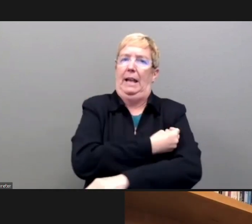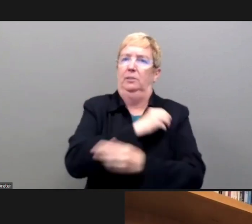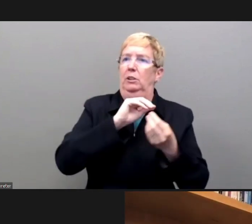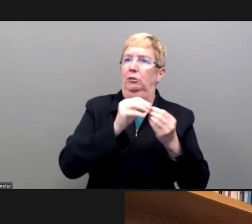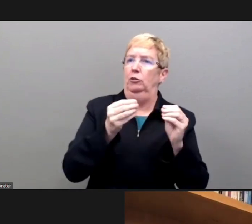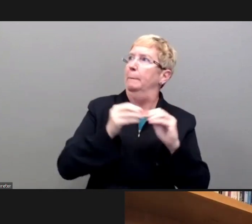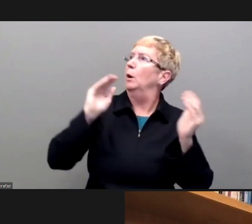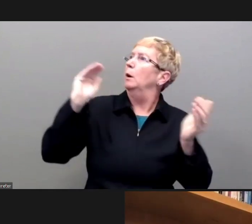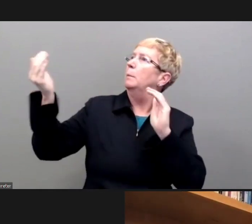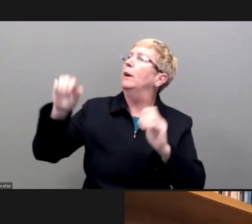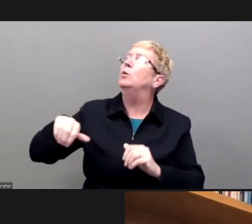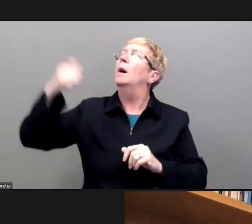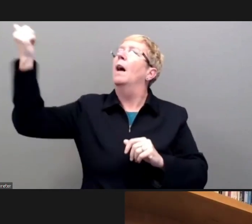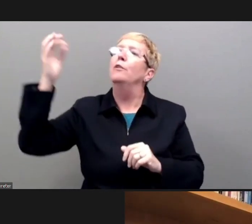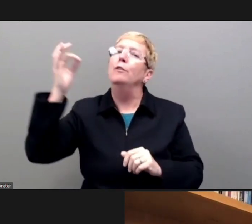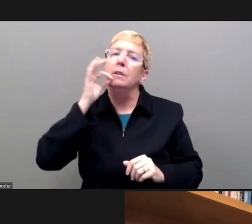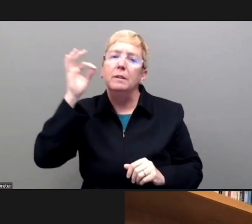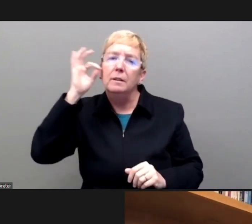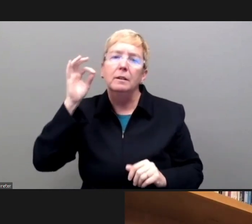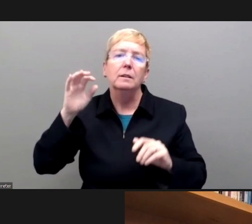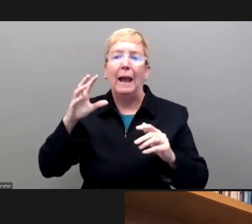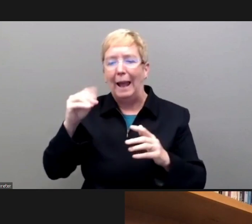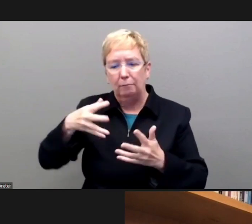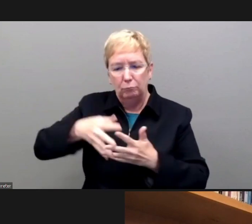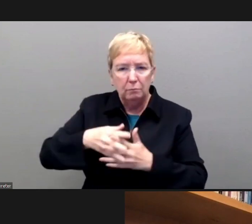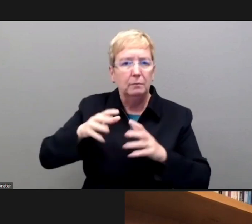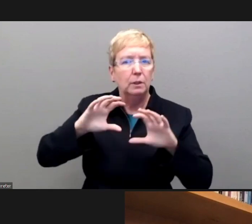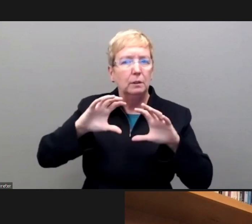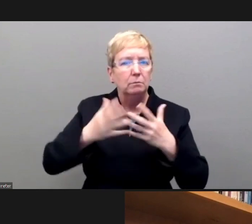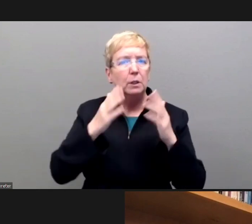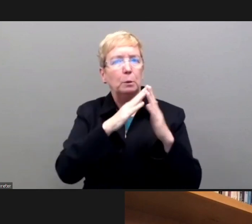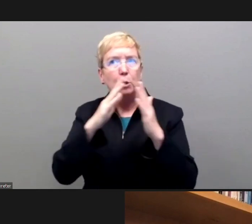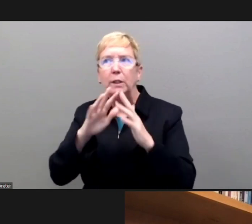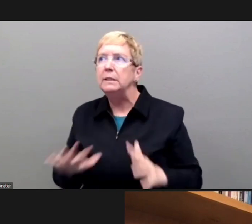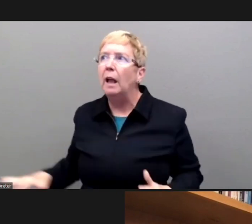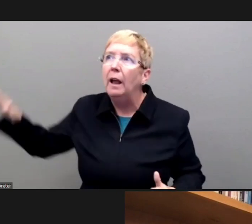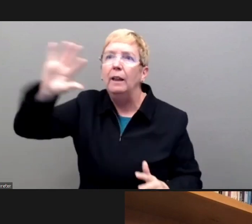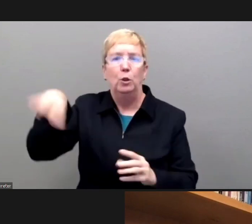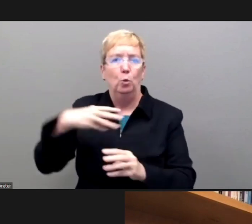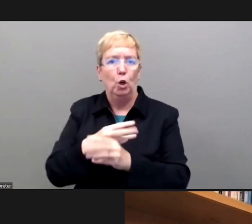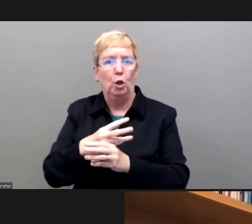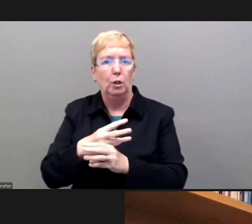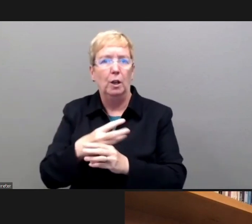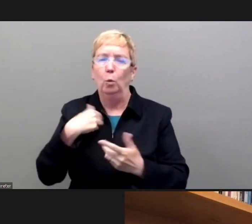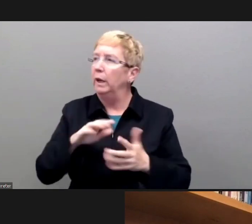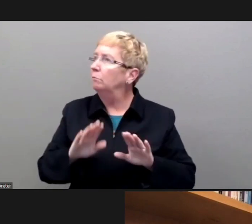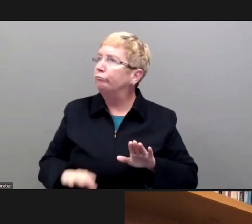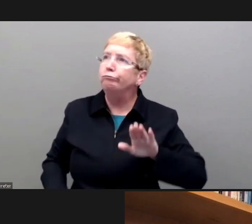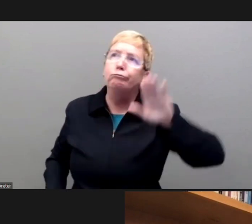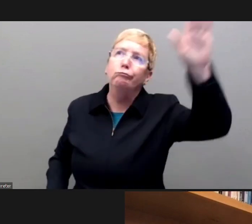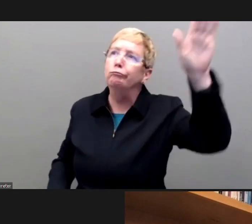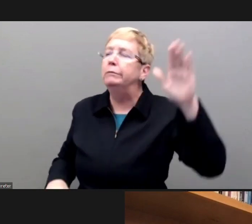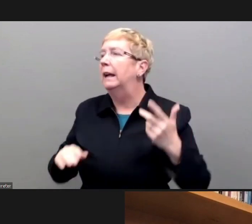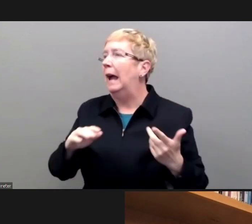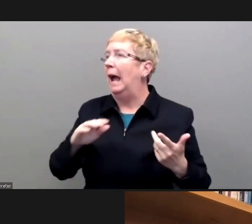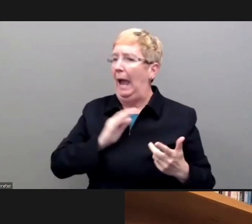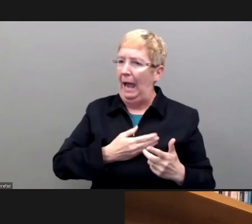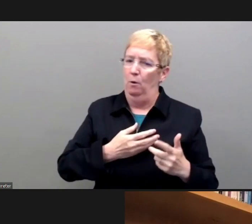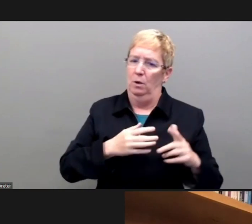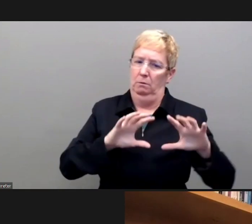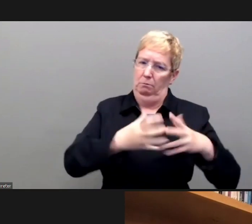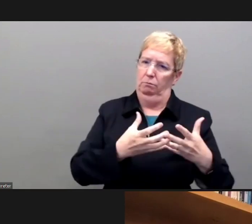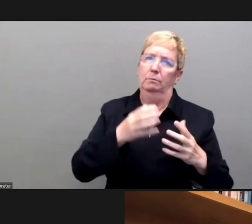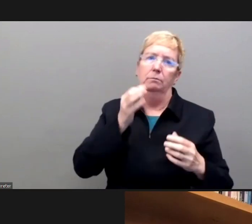indigenous populations in the world, but by far, as you look at, our county and